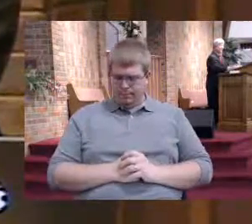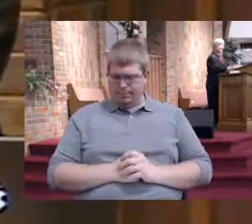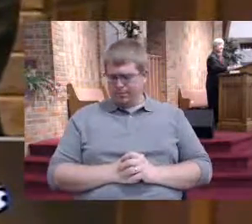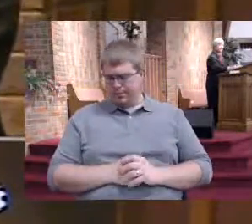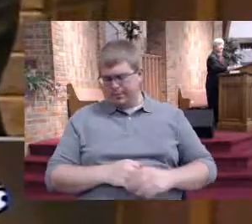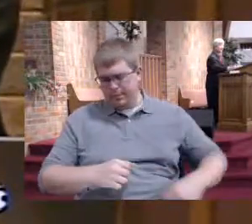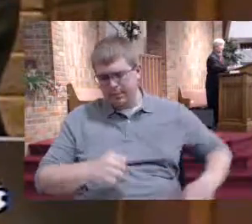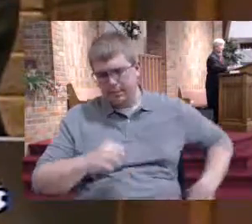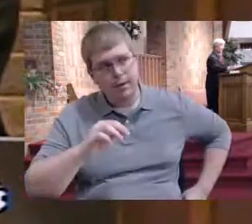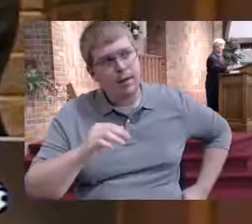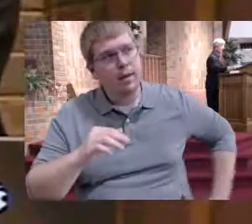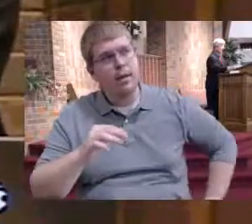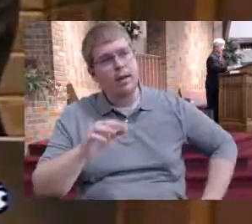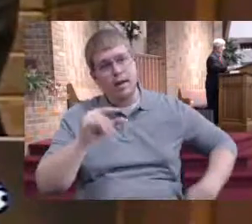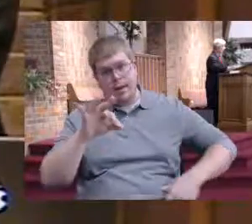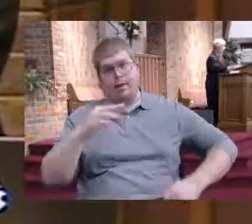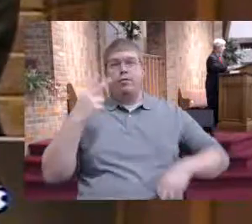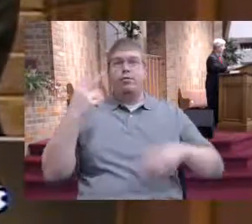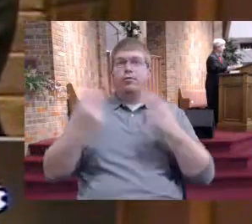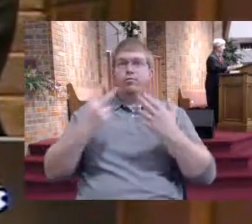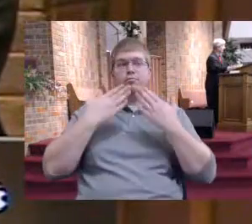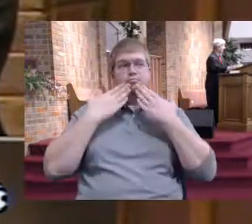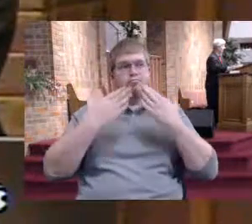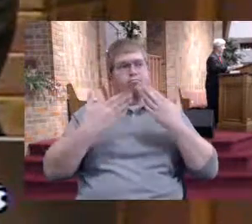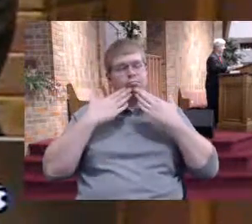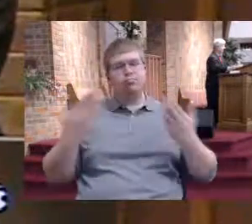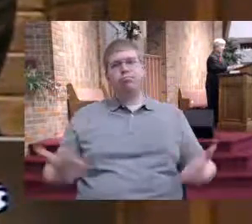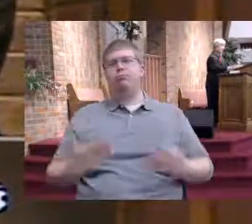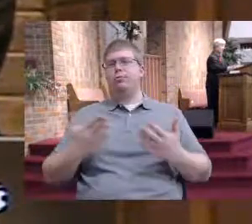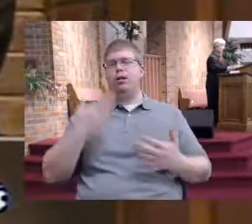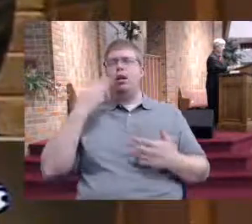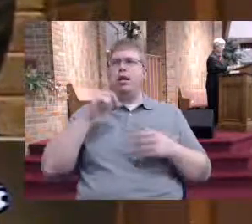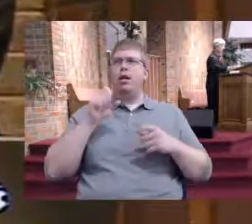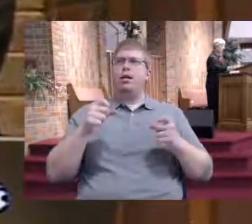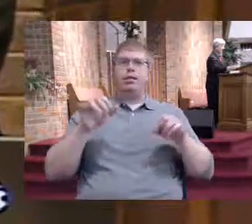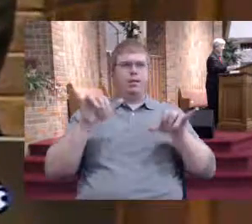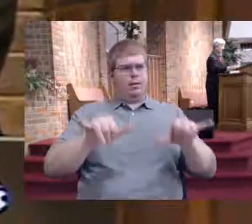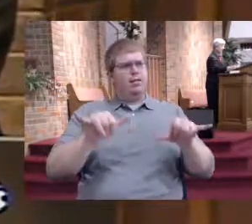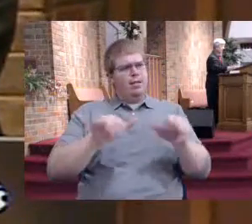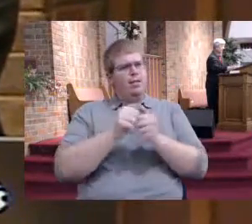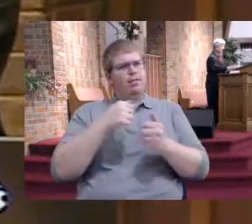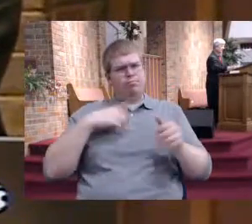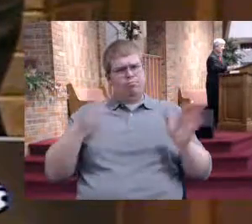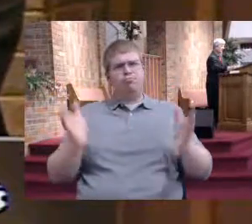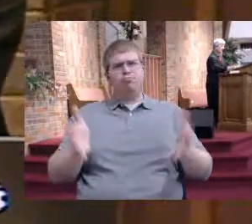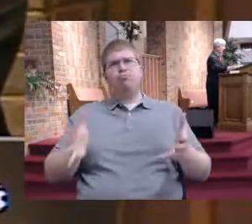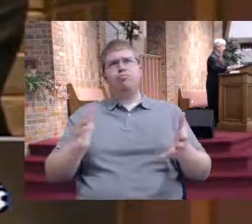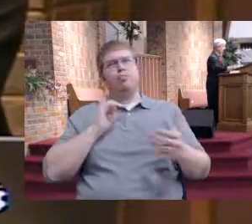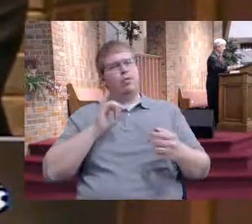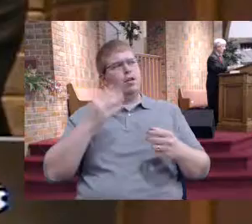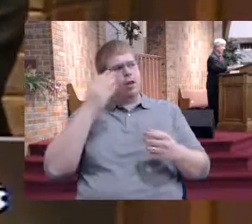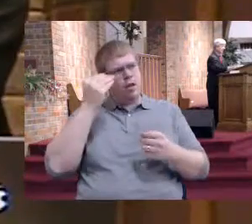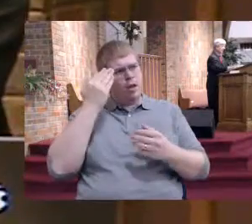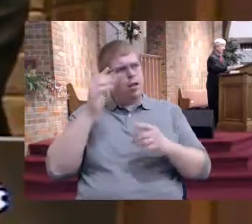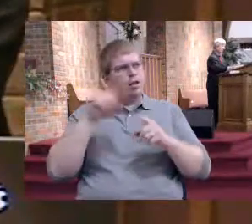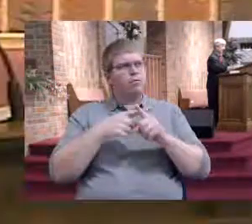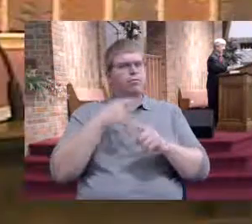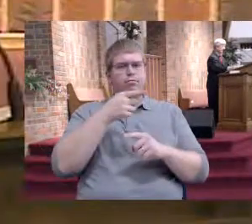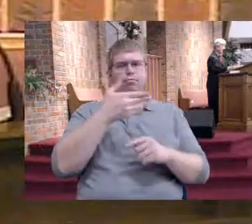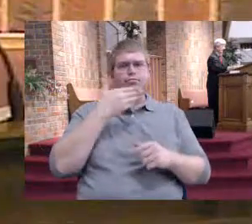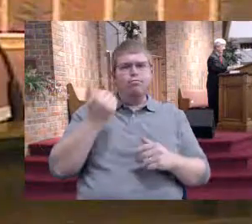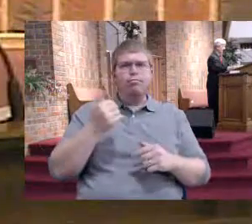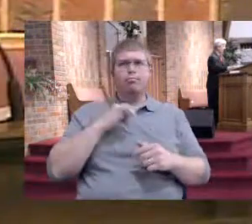if you're visiting, we thank you for being here. Hope you can stick around, let us talk to you a little bit and get to know you better. Let us know if we can otherwise help you